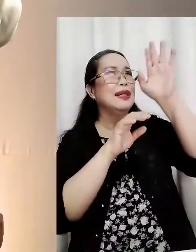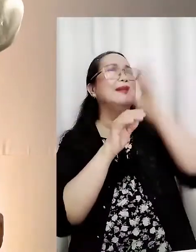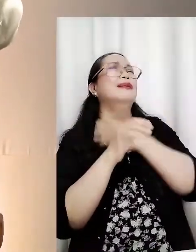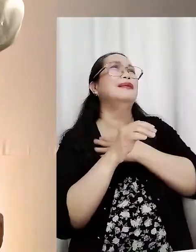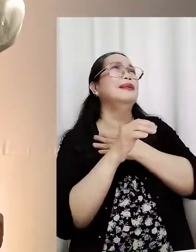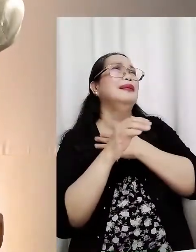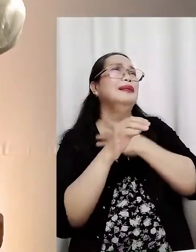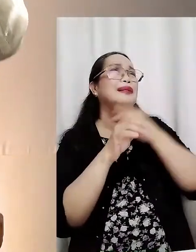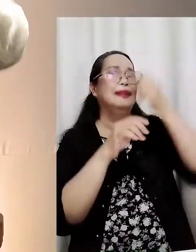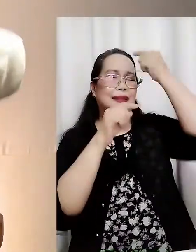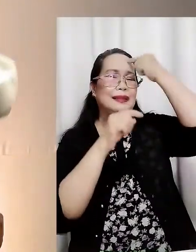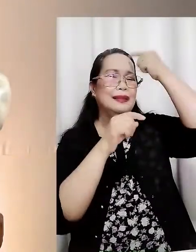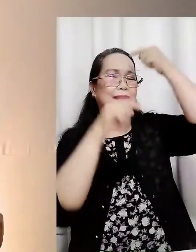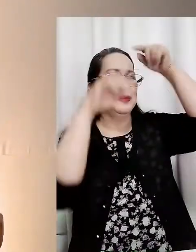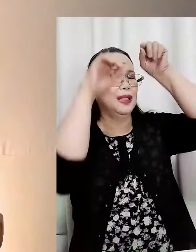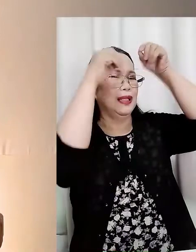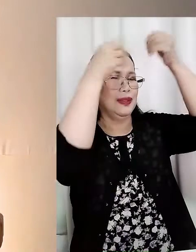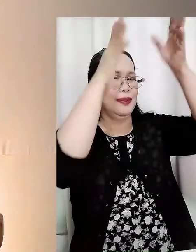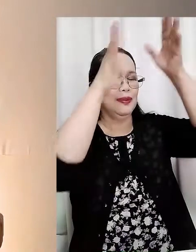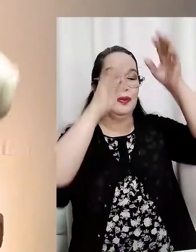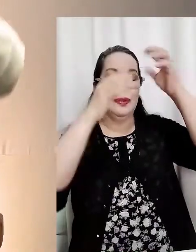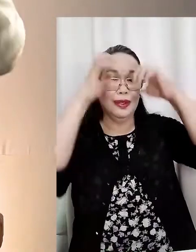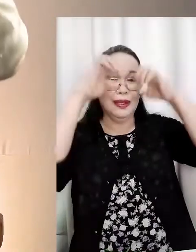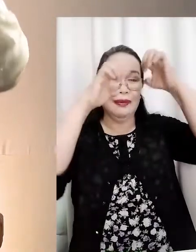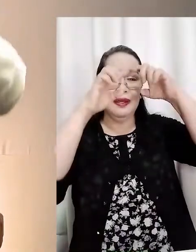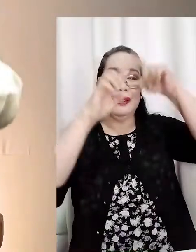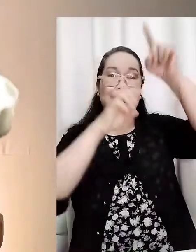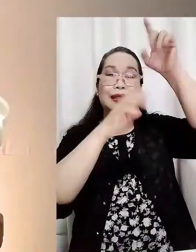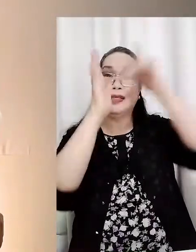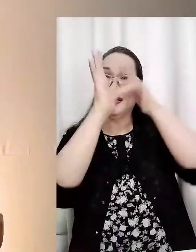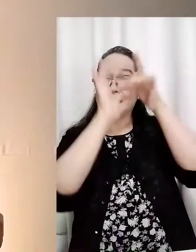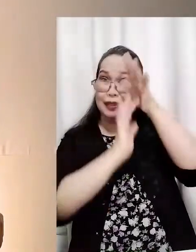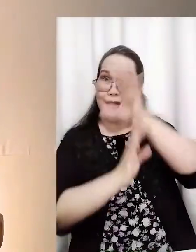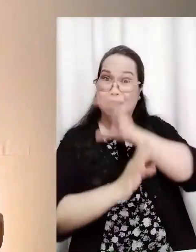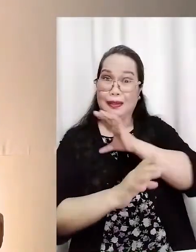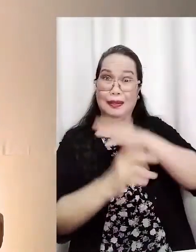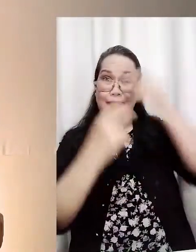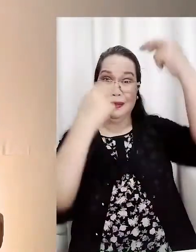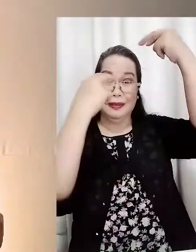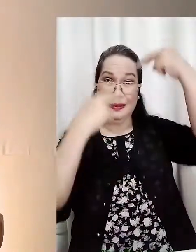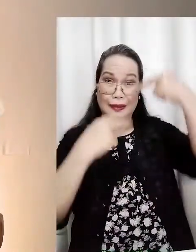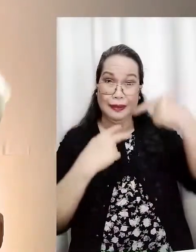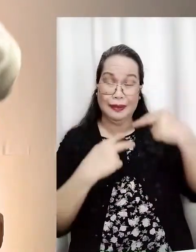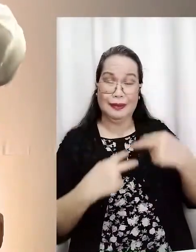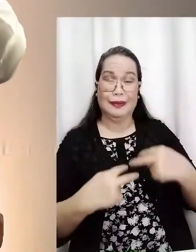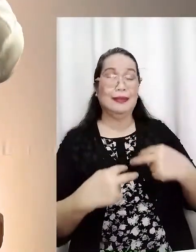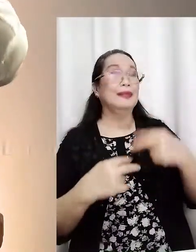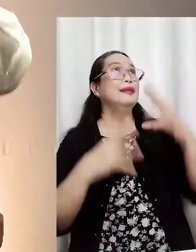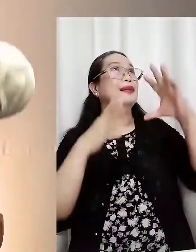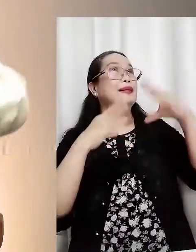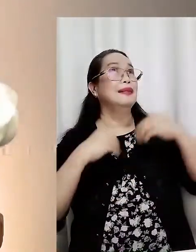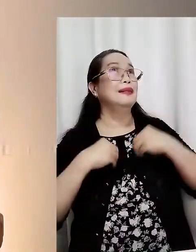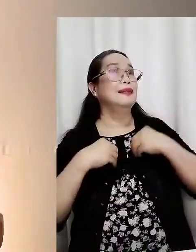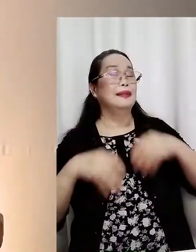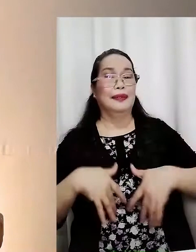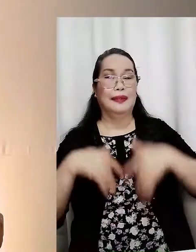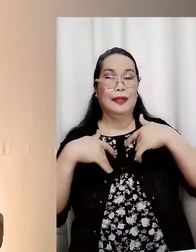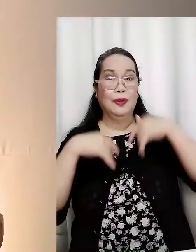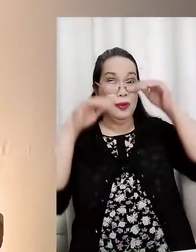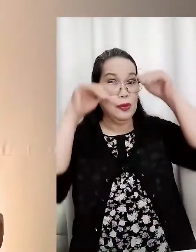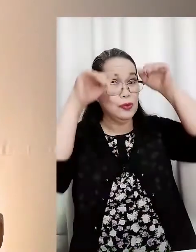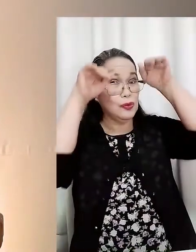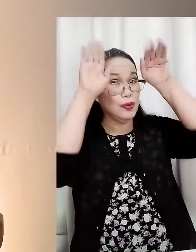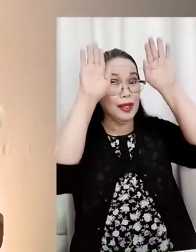Evaluate it in the light of the cross before you receive it into your life. Surrender it to the